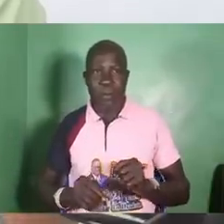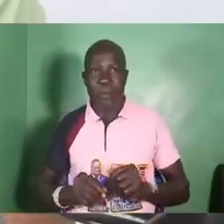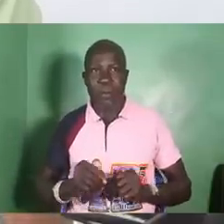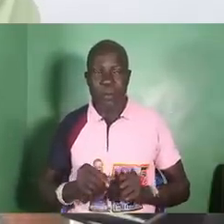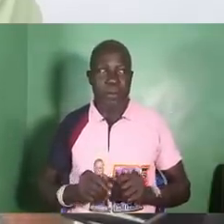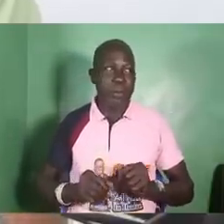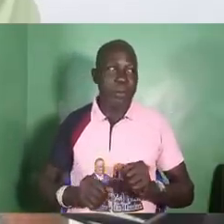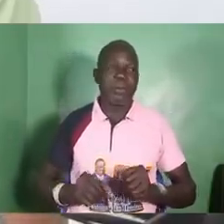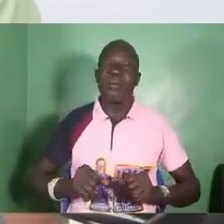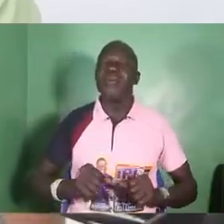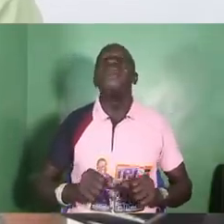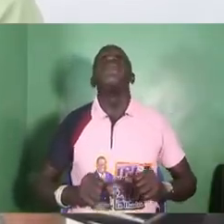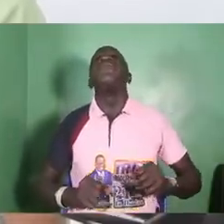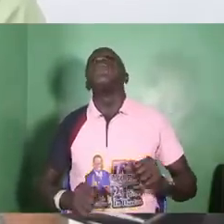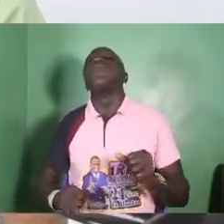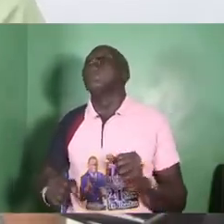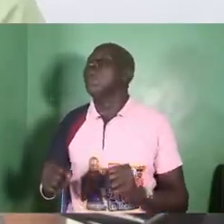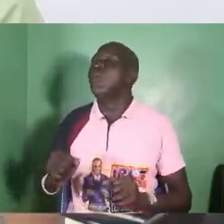ni gbogbo ona e se